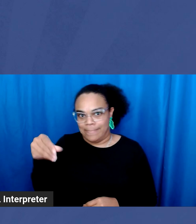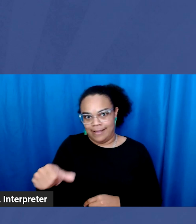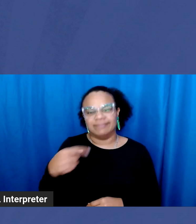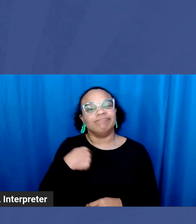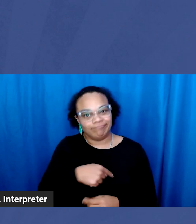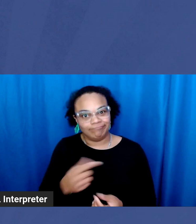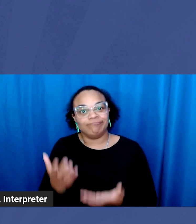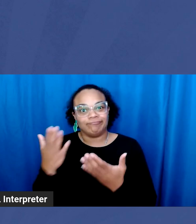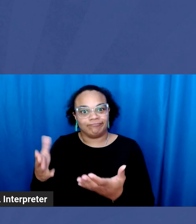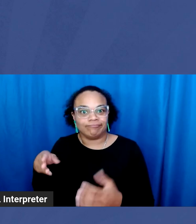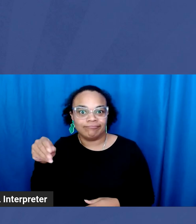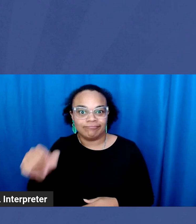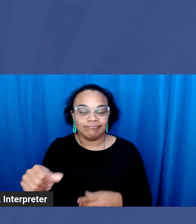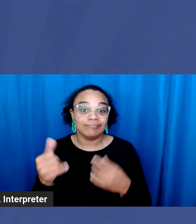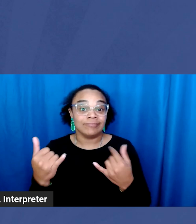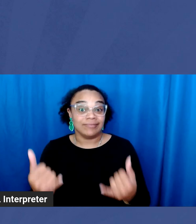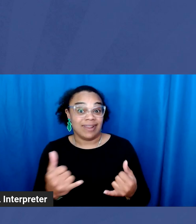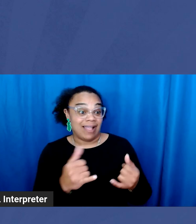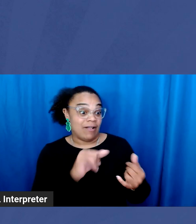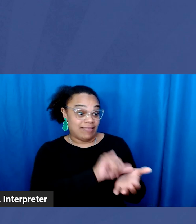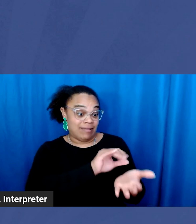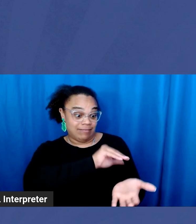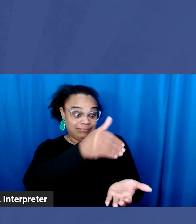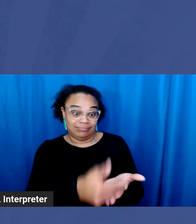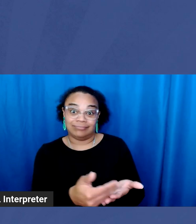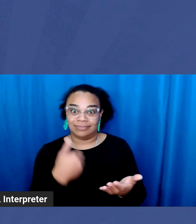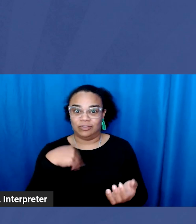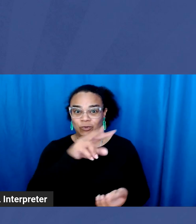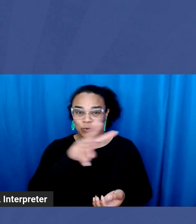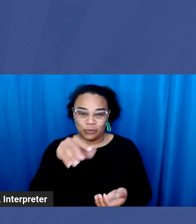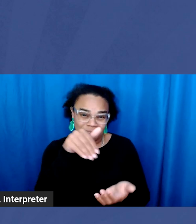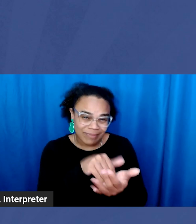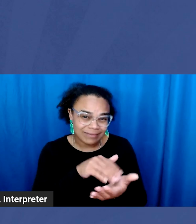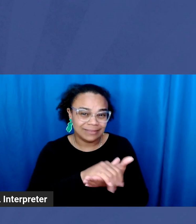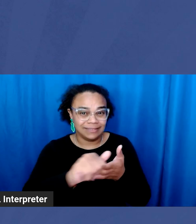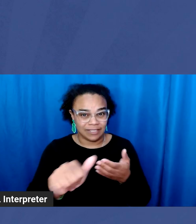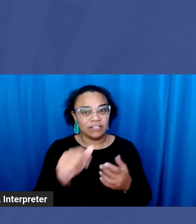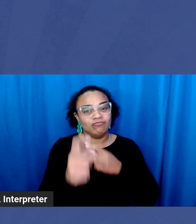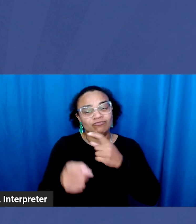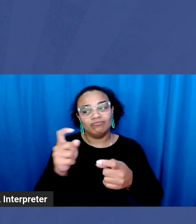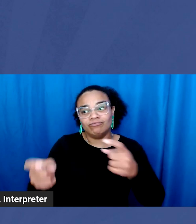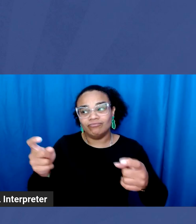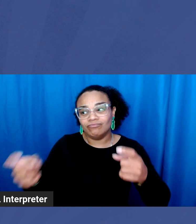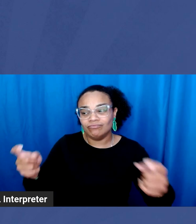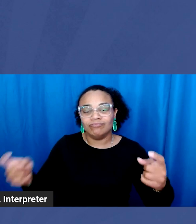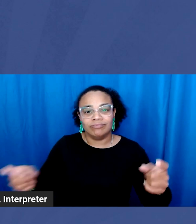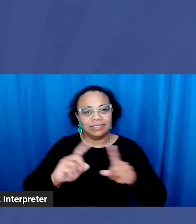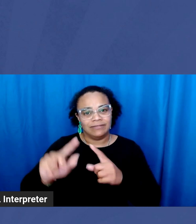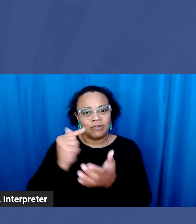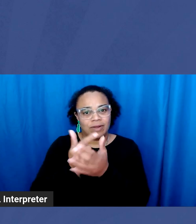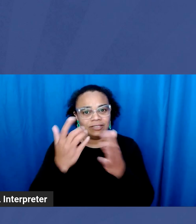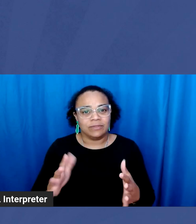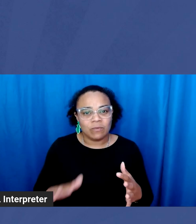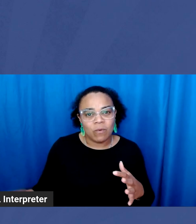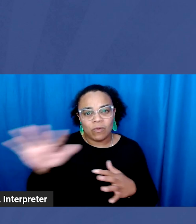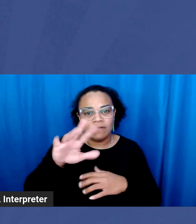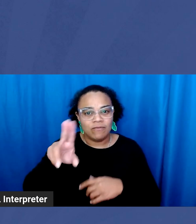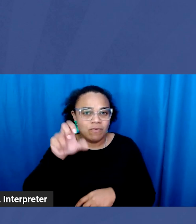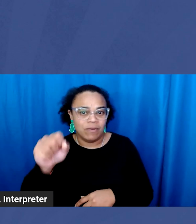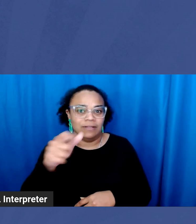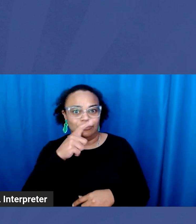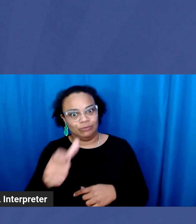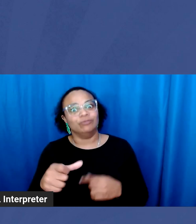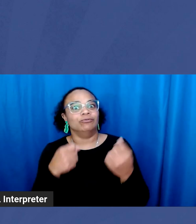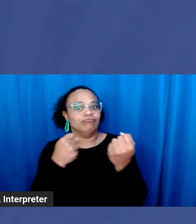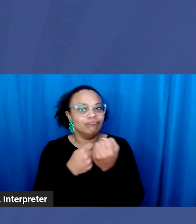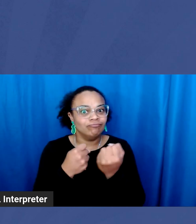distributed just under $22,000 to graduates across the country engaged in public education and advocacy work, which is pretty